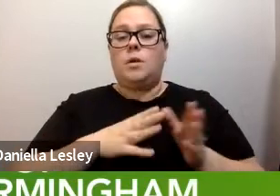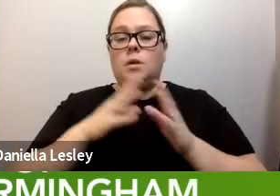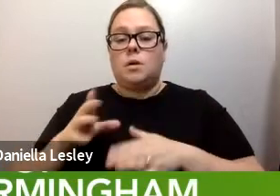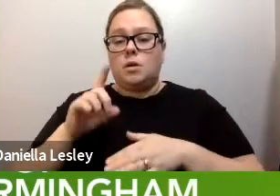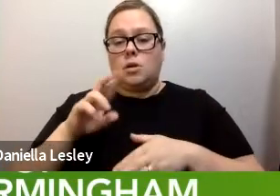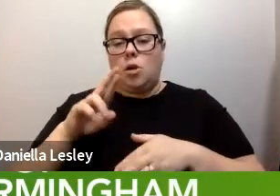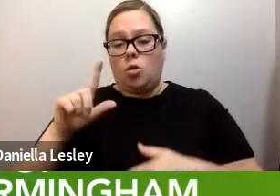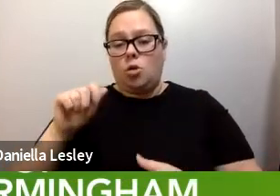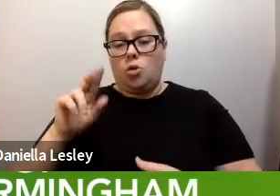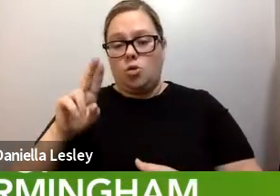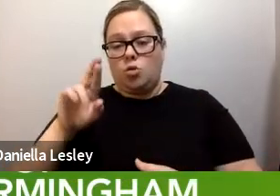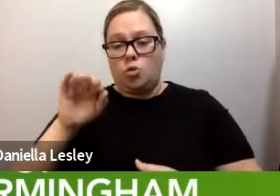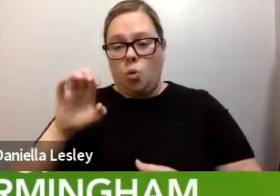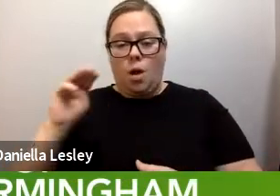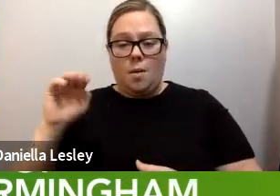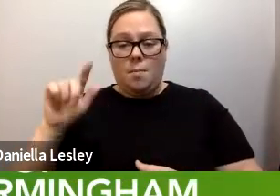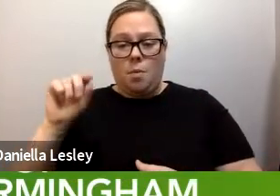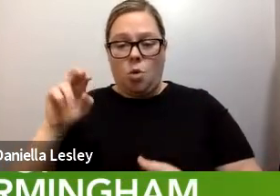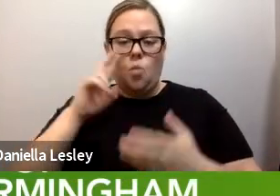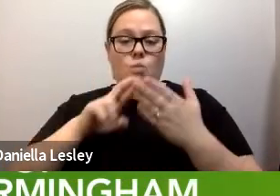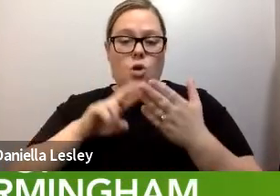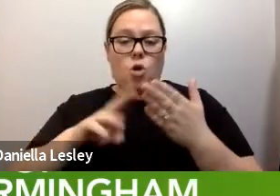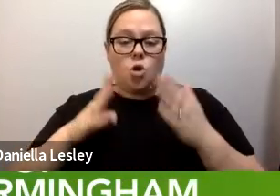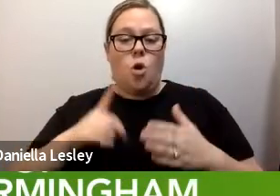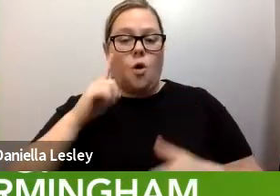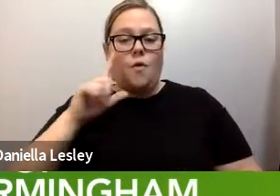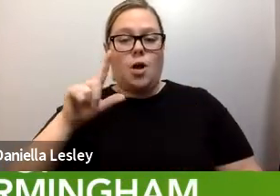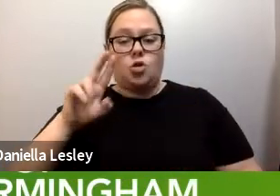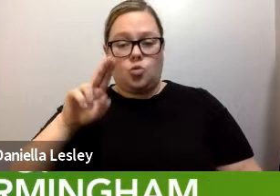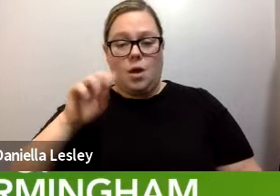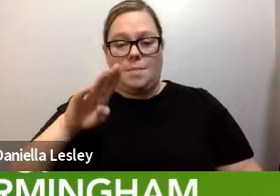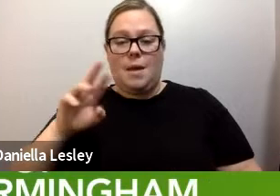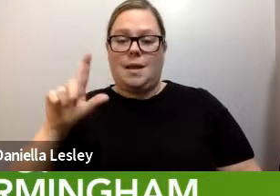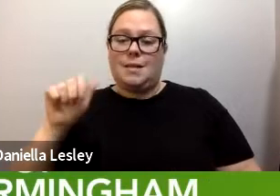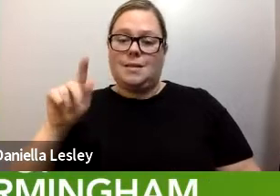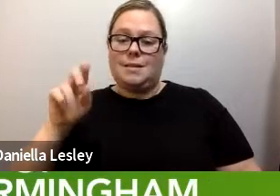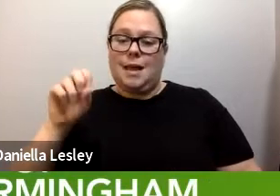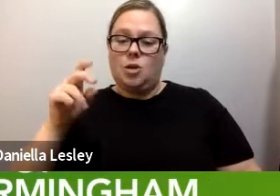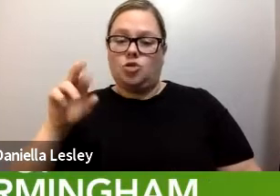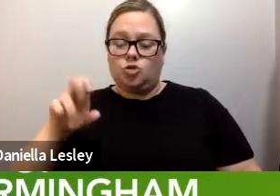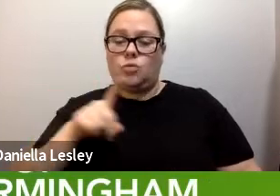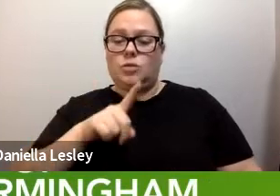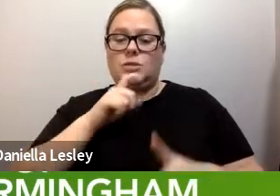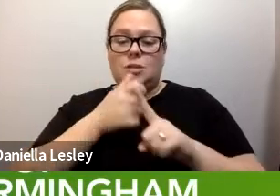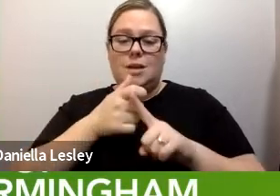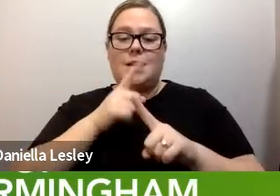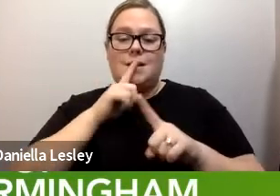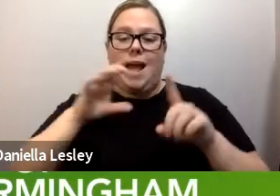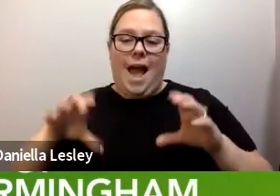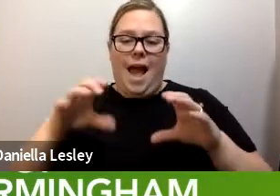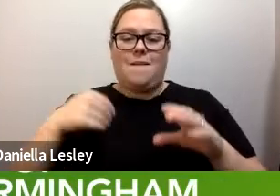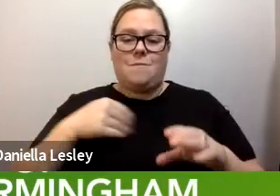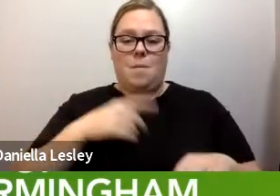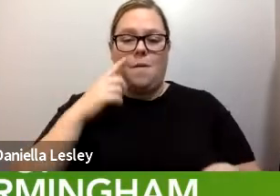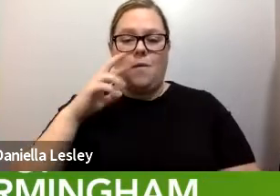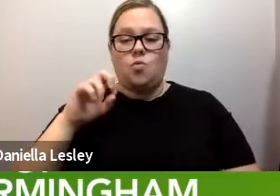Laurie Malone. She's a researcher for the UAB Lakeshore Research Collaborative, serving as an active member of the RERCREC team for the past